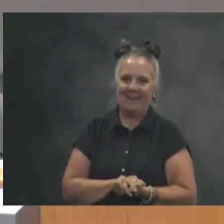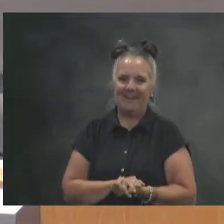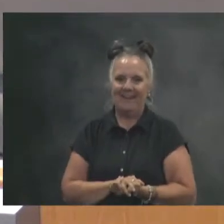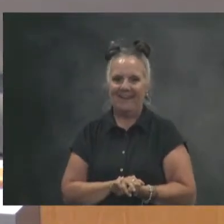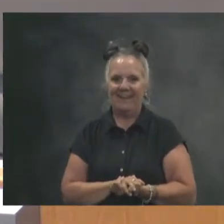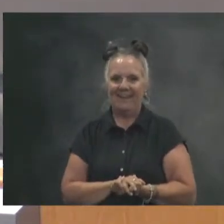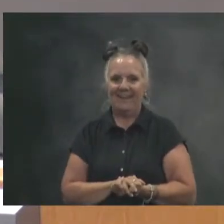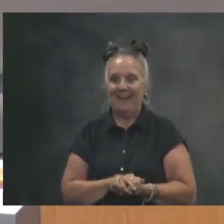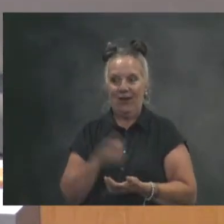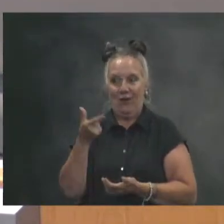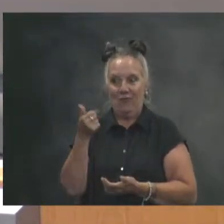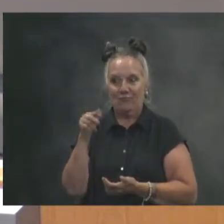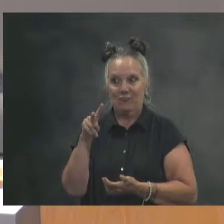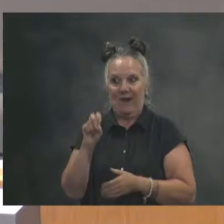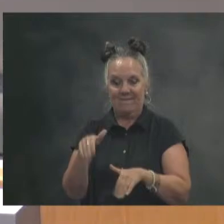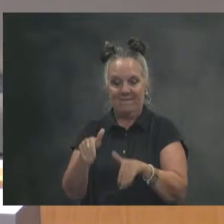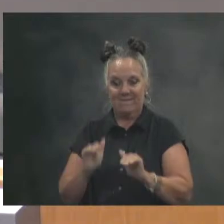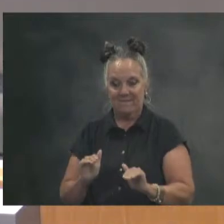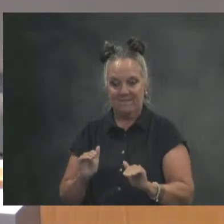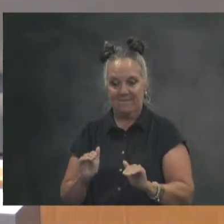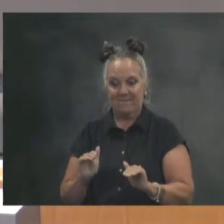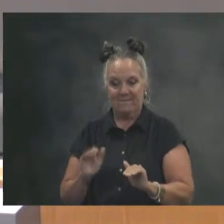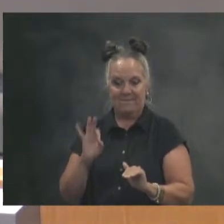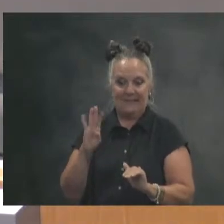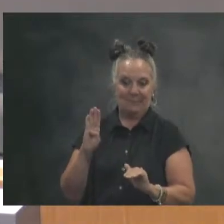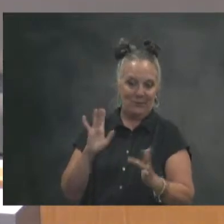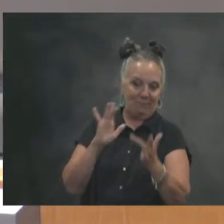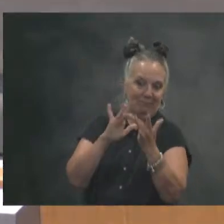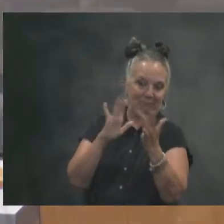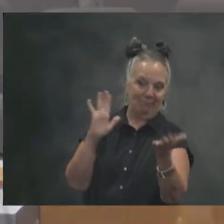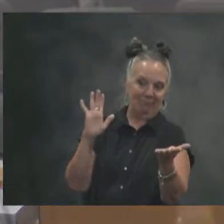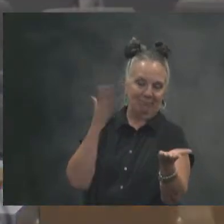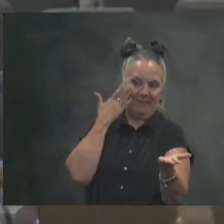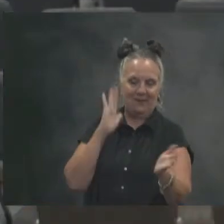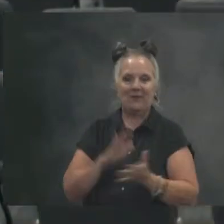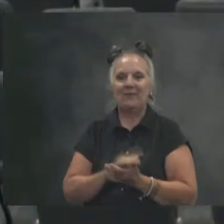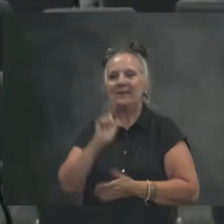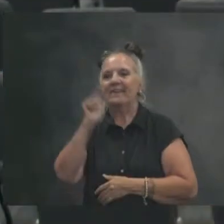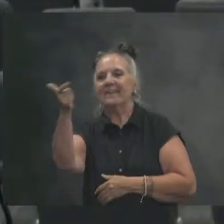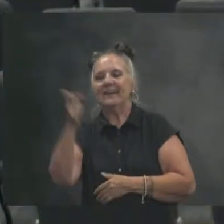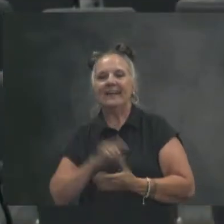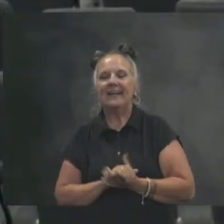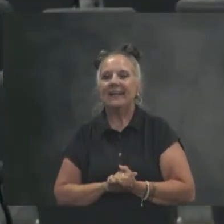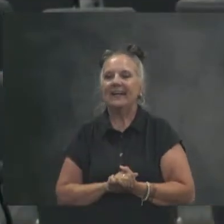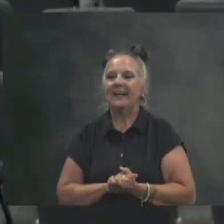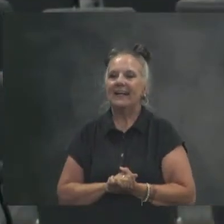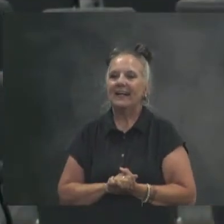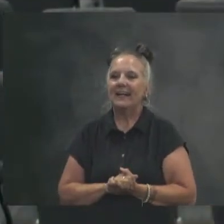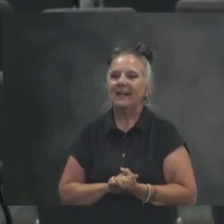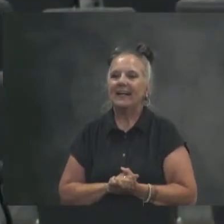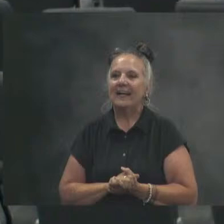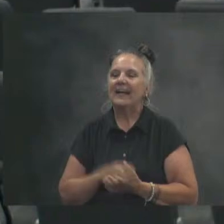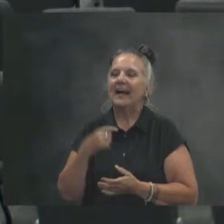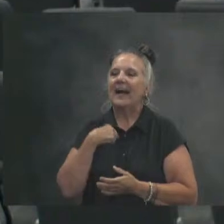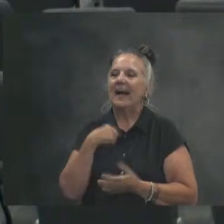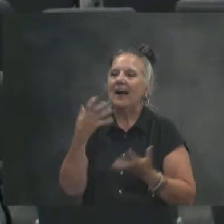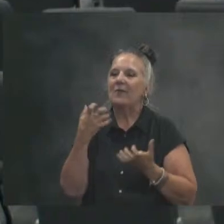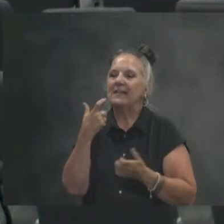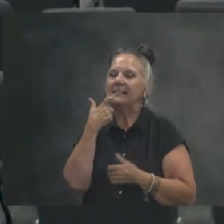Anyone else? From the grave. Thank you. Anyone else? Yes, Ms. Lang. Just wanted to